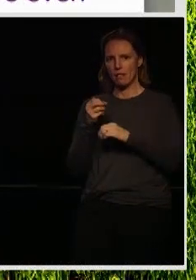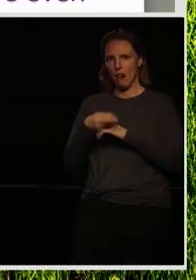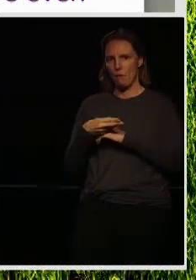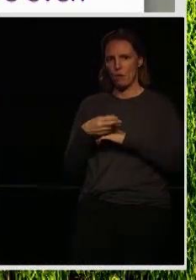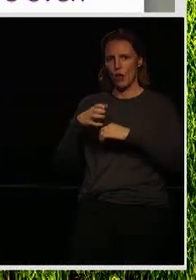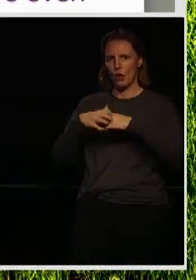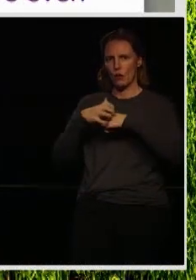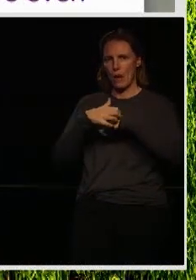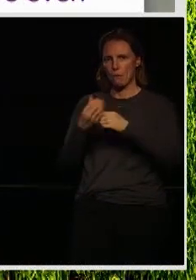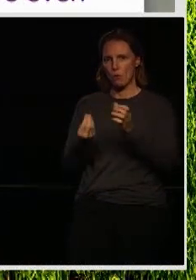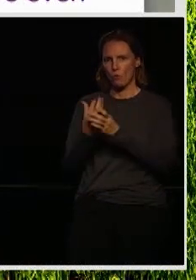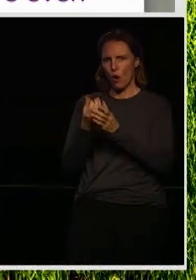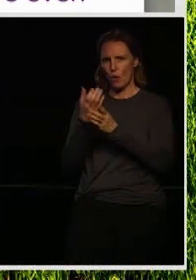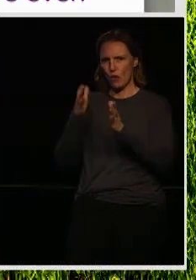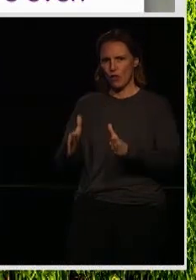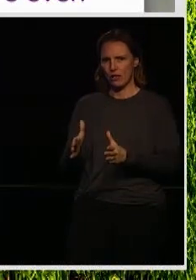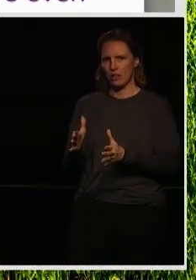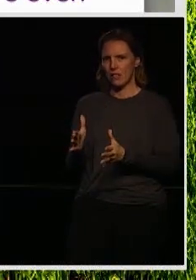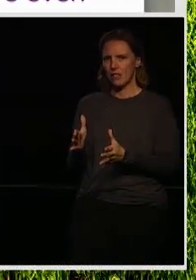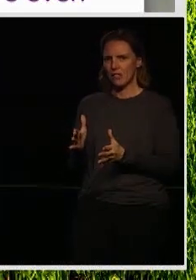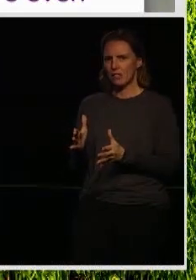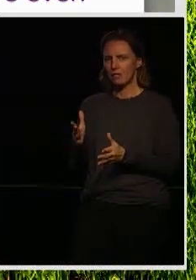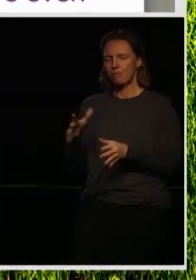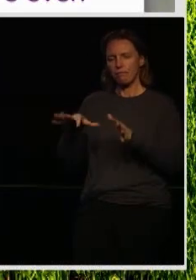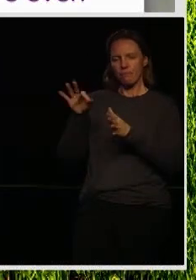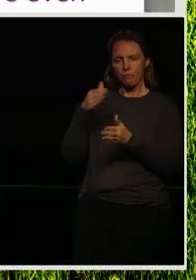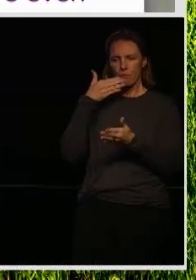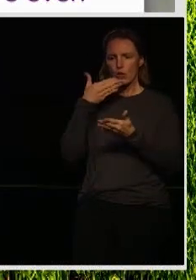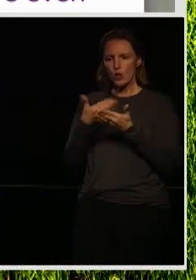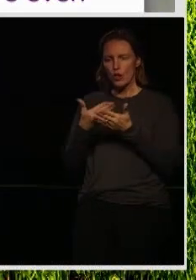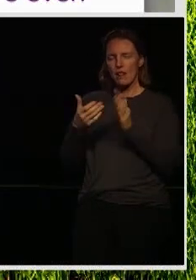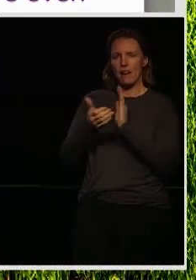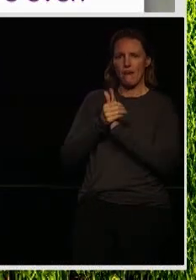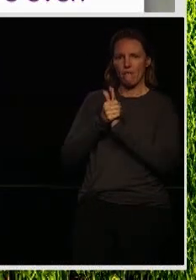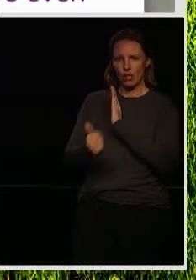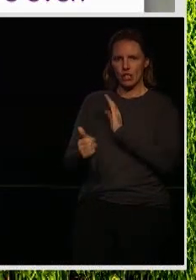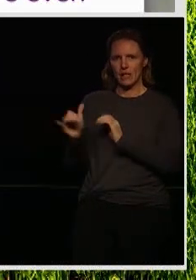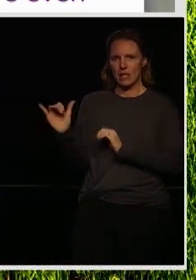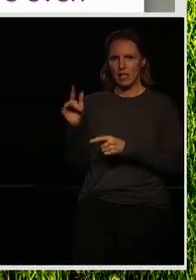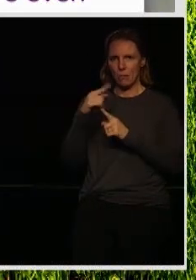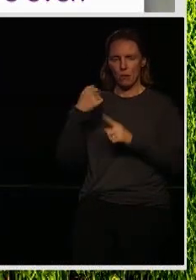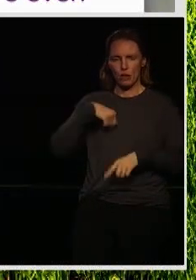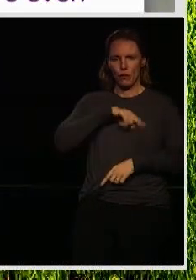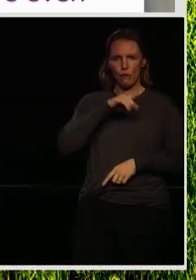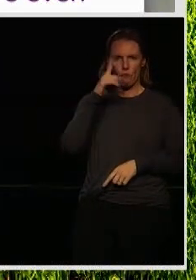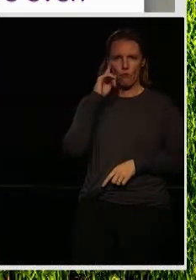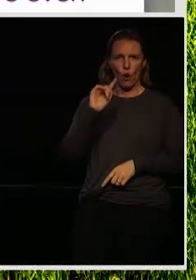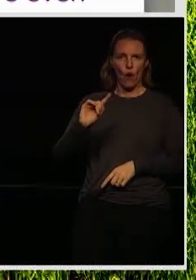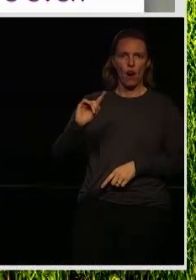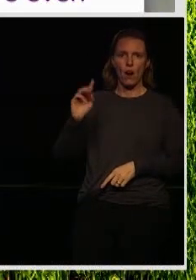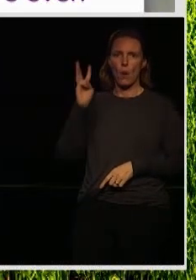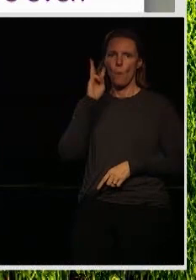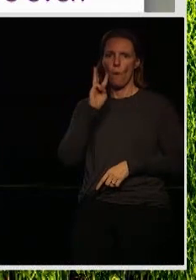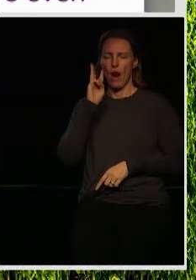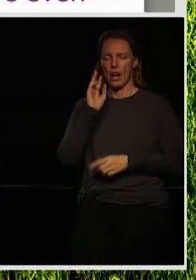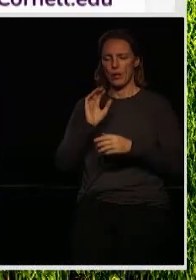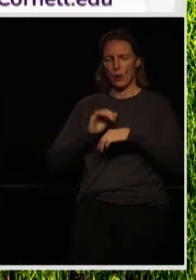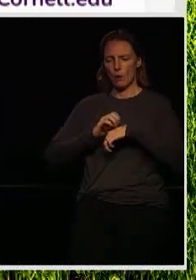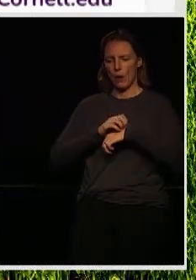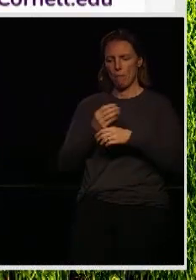grape growers find good efficiencies and insights, just as we do for wine grape growers.